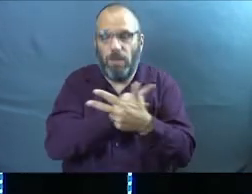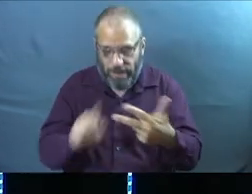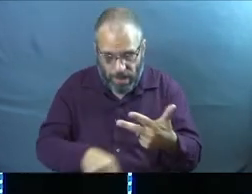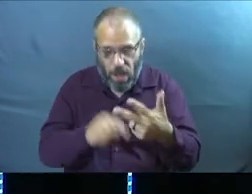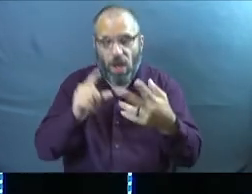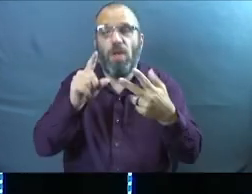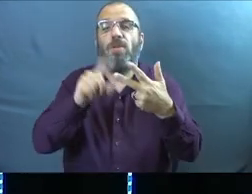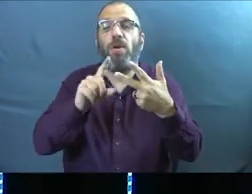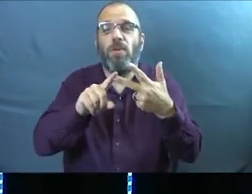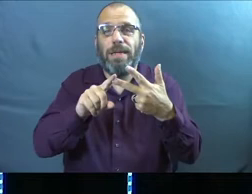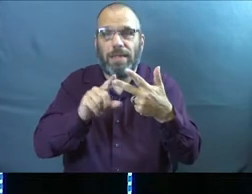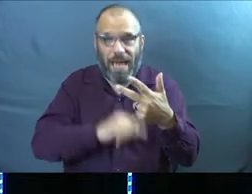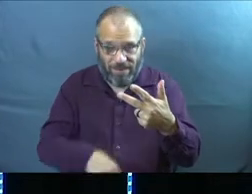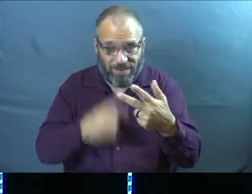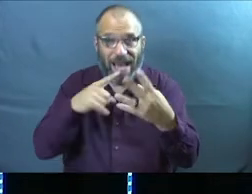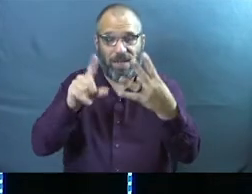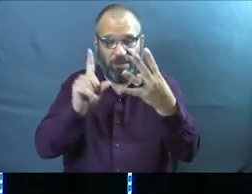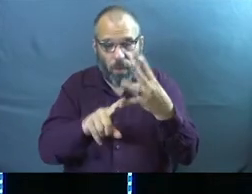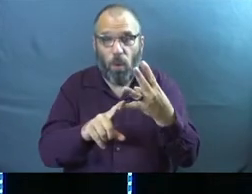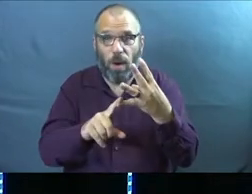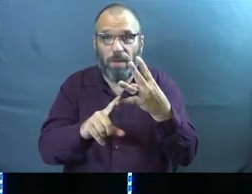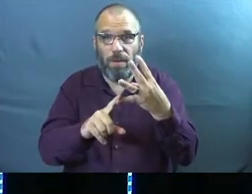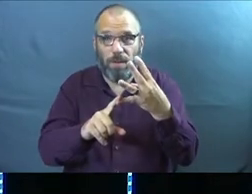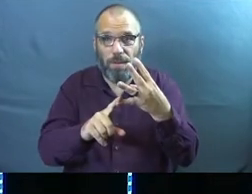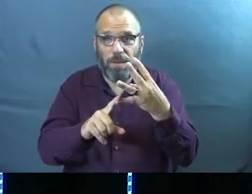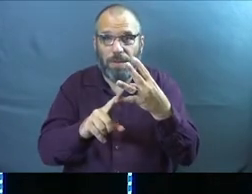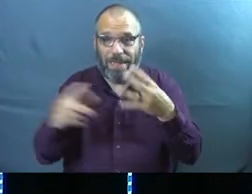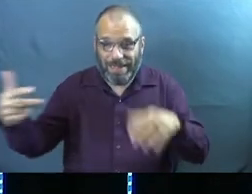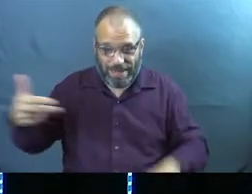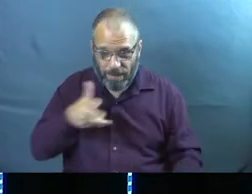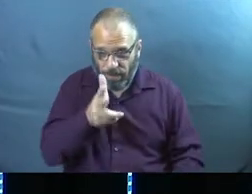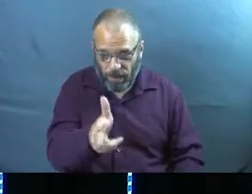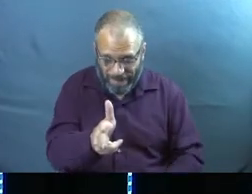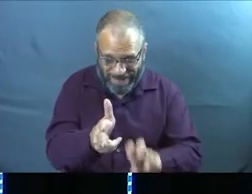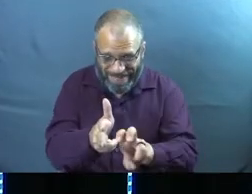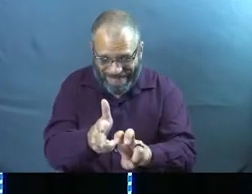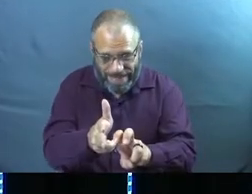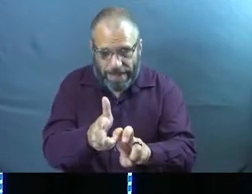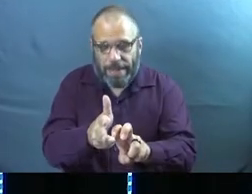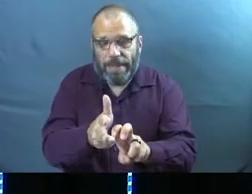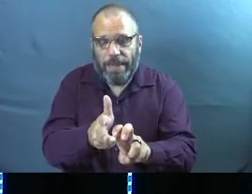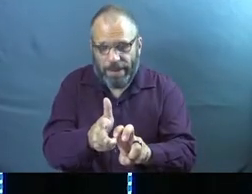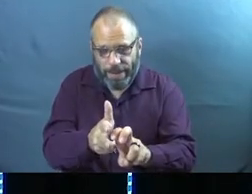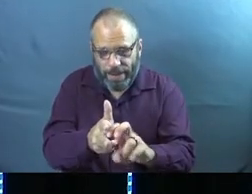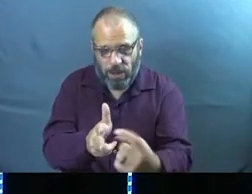him. And she went on this tirade against herself, gave me the speech.